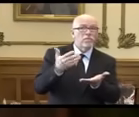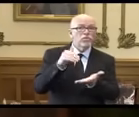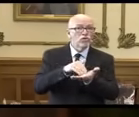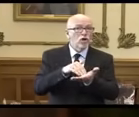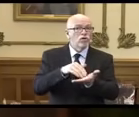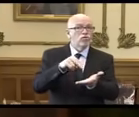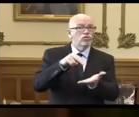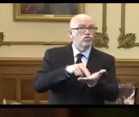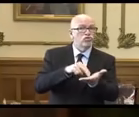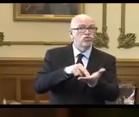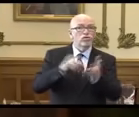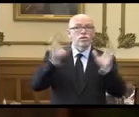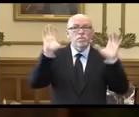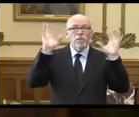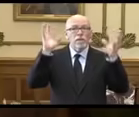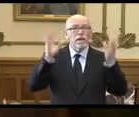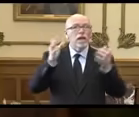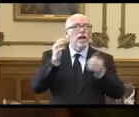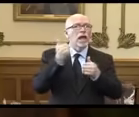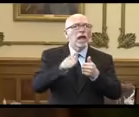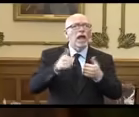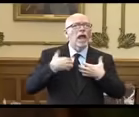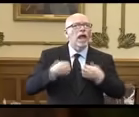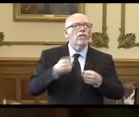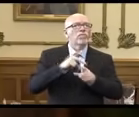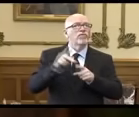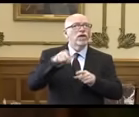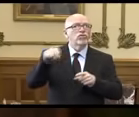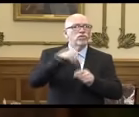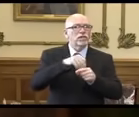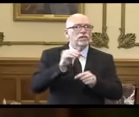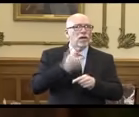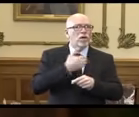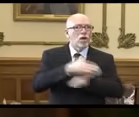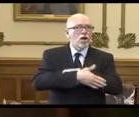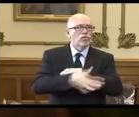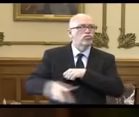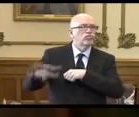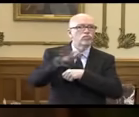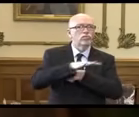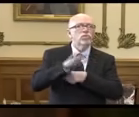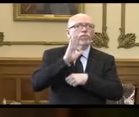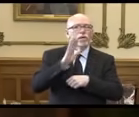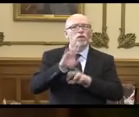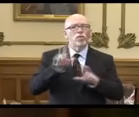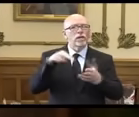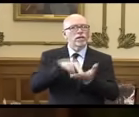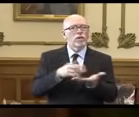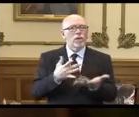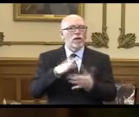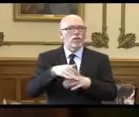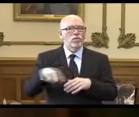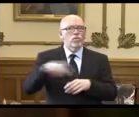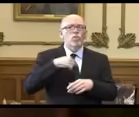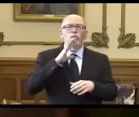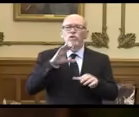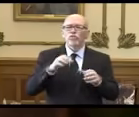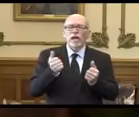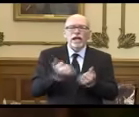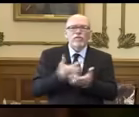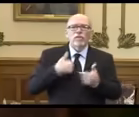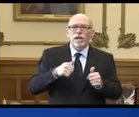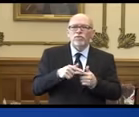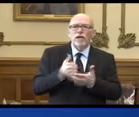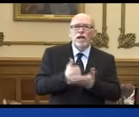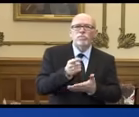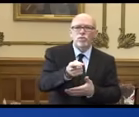nurses, paramedics, and other healthcare professionals across this nation are going to be waiting at the door to make sure that we do everything we can to help